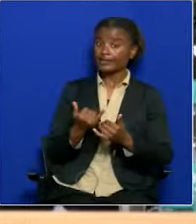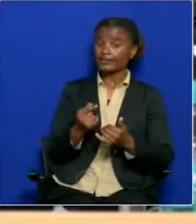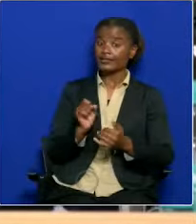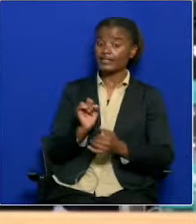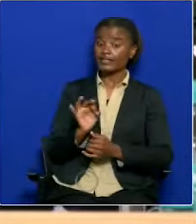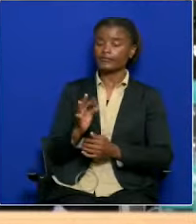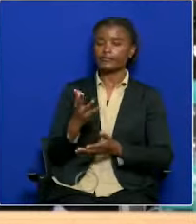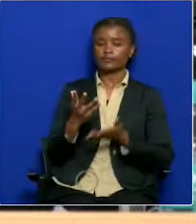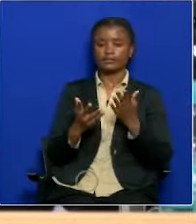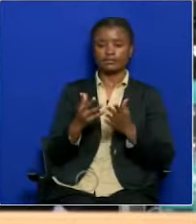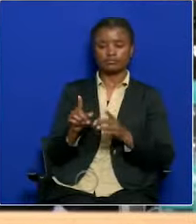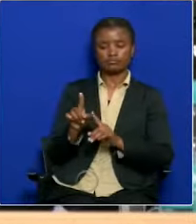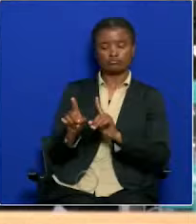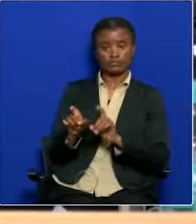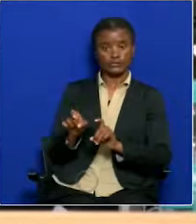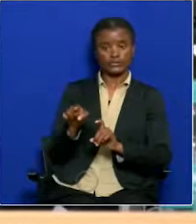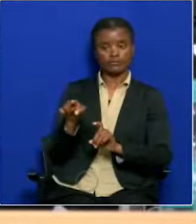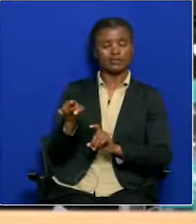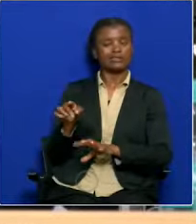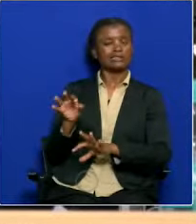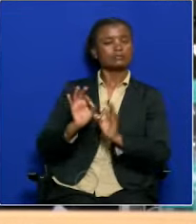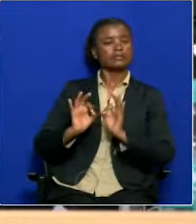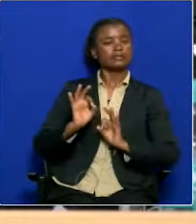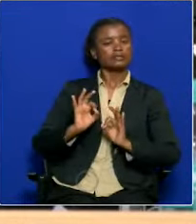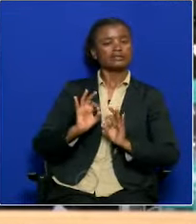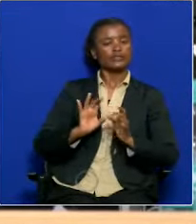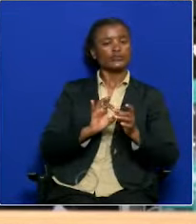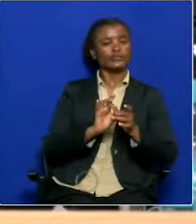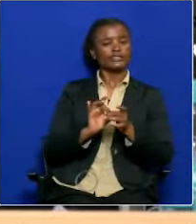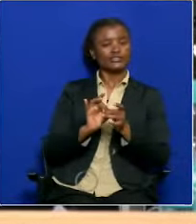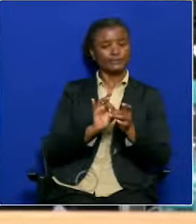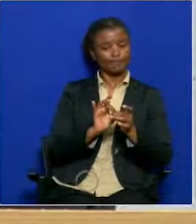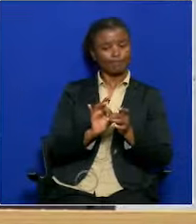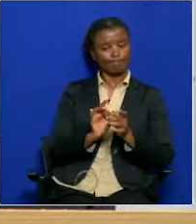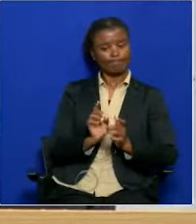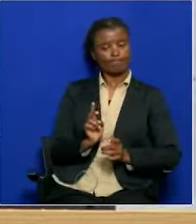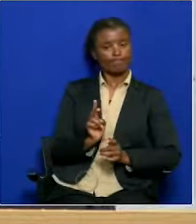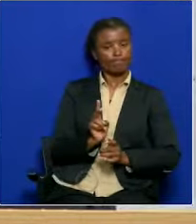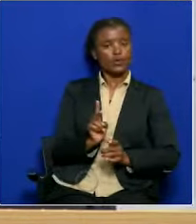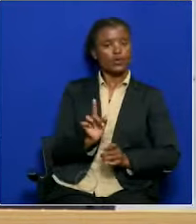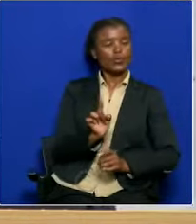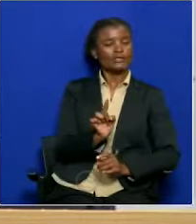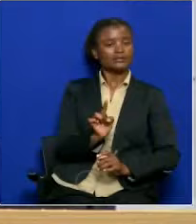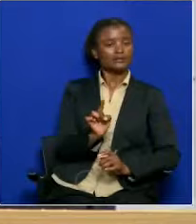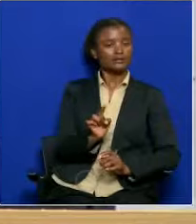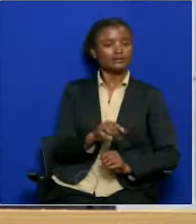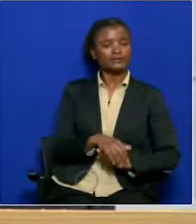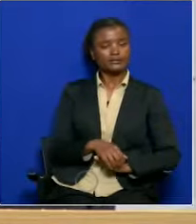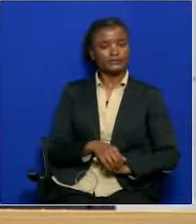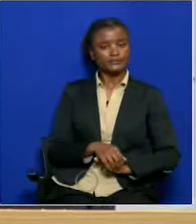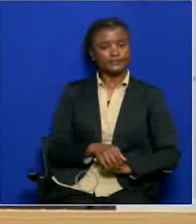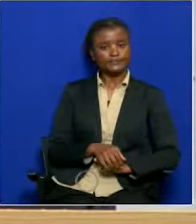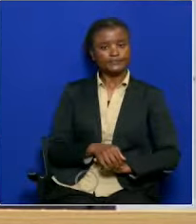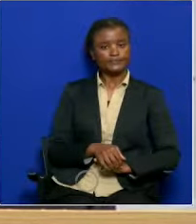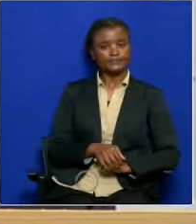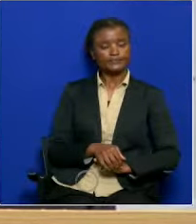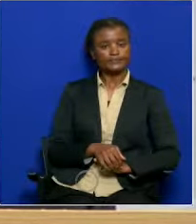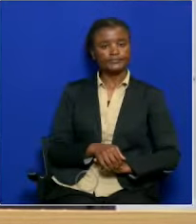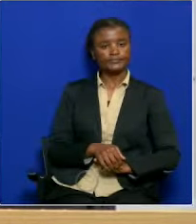your relationship, what would you characterize it as? Yeah. Here I was